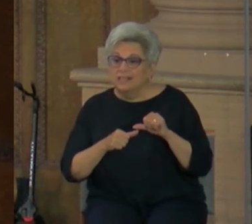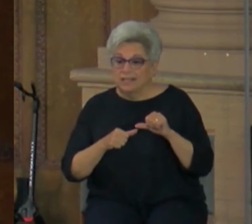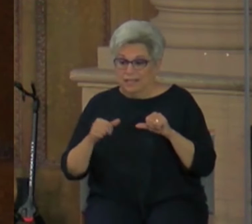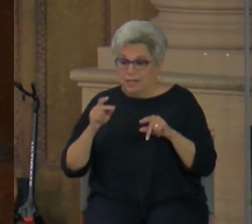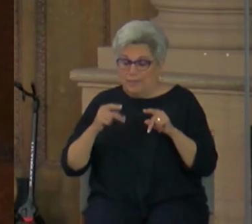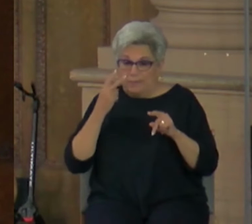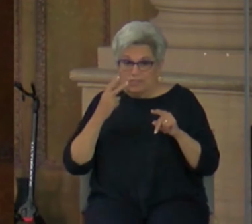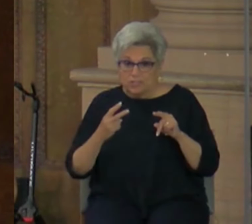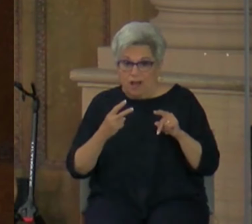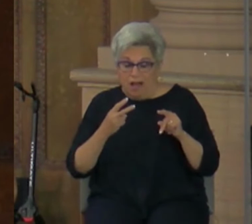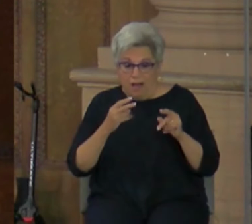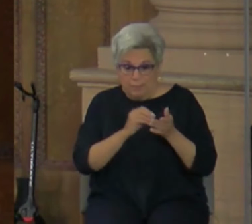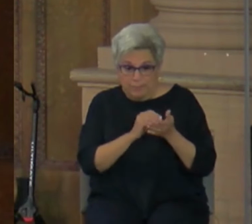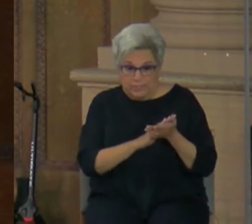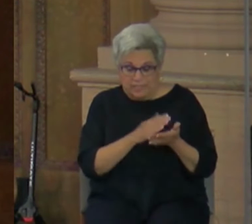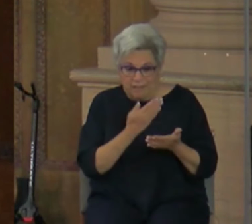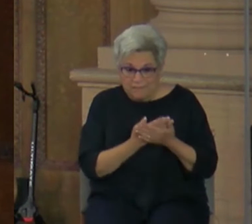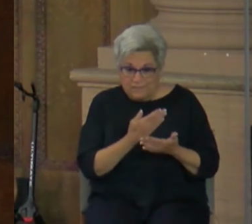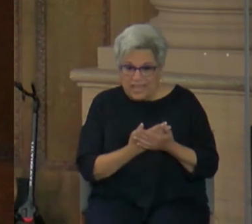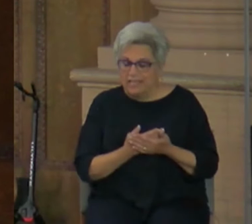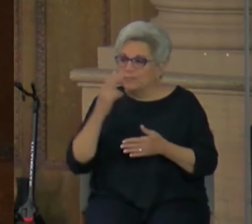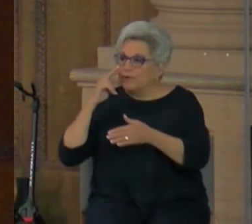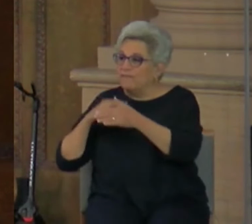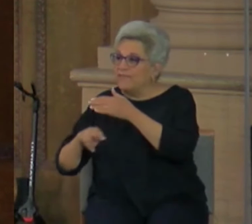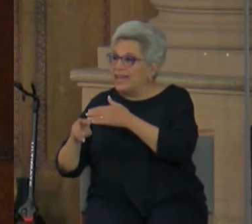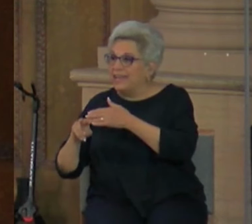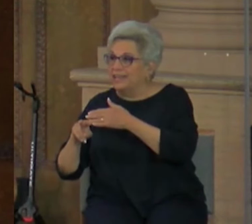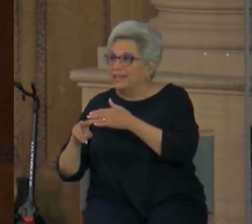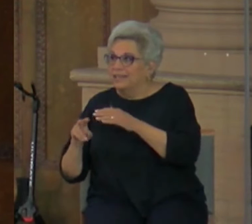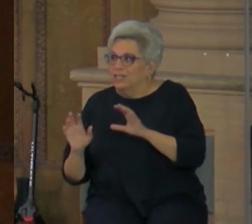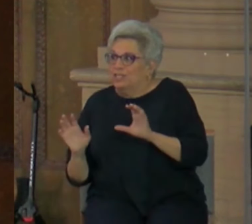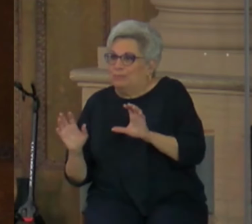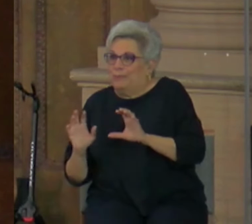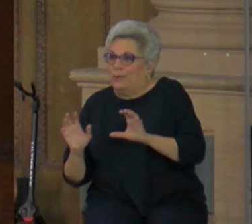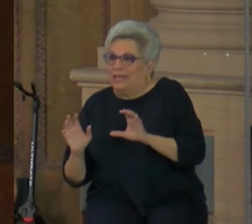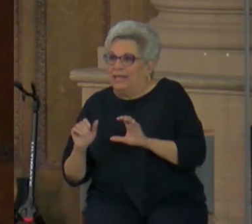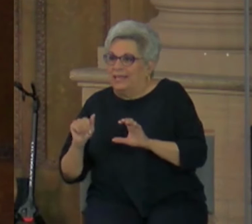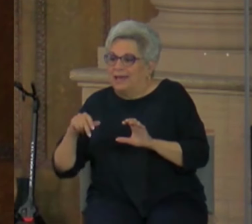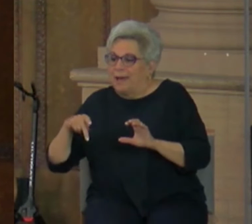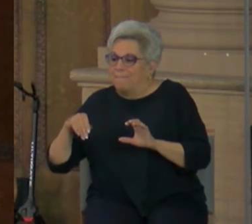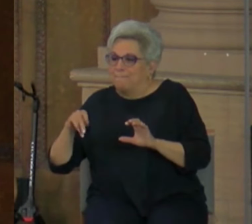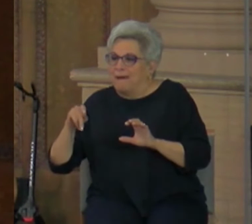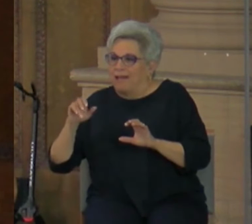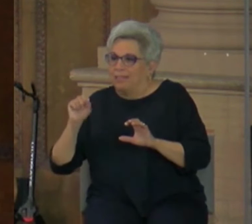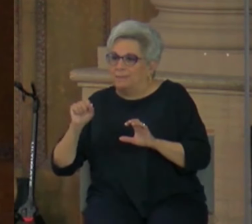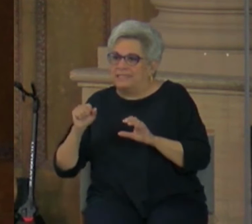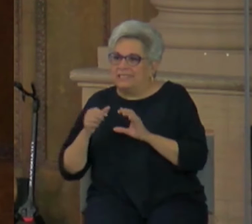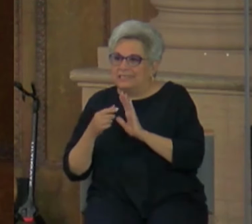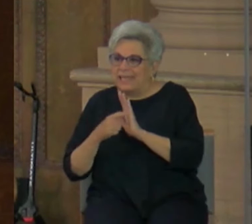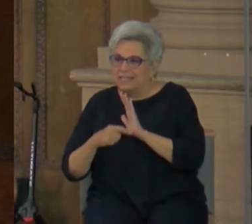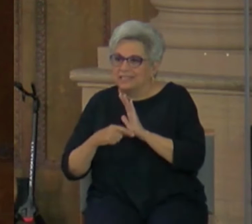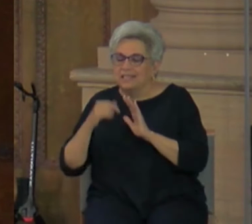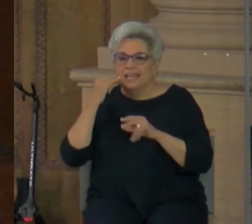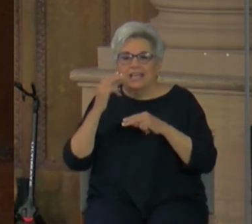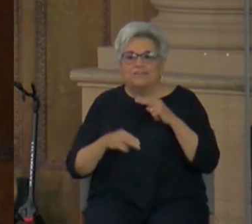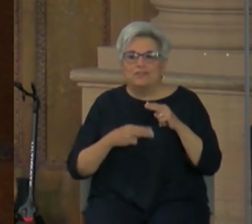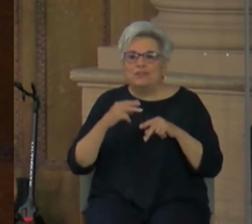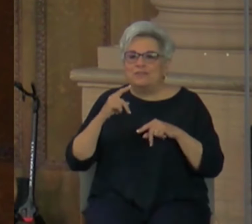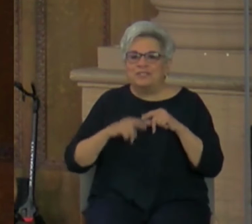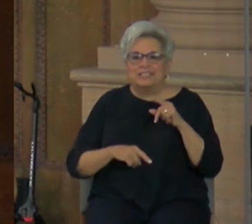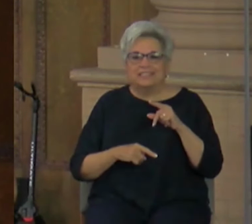accounts, prophetic writings, spooky apocalyptic texts. If the universe can't contain